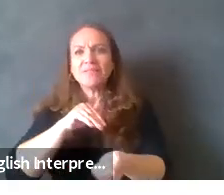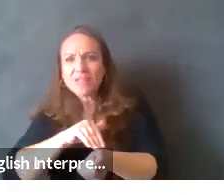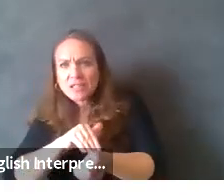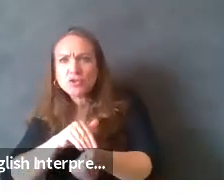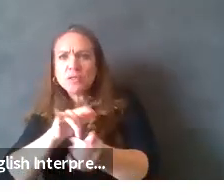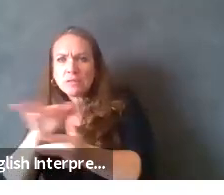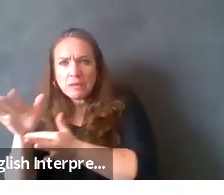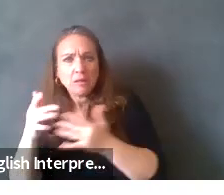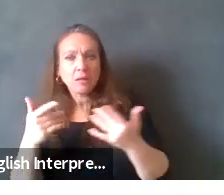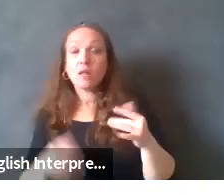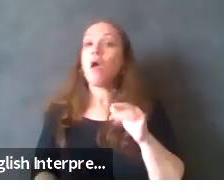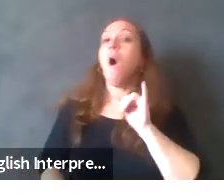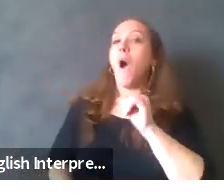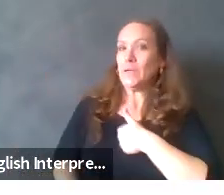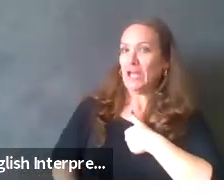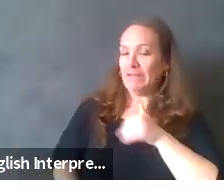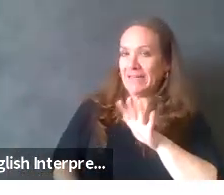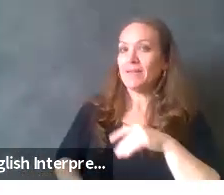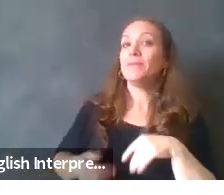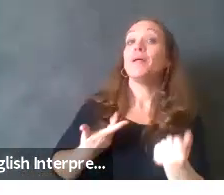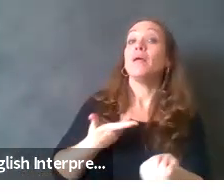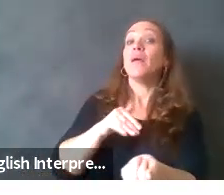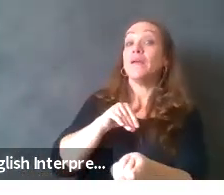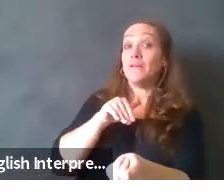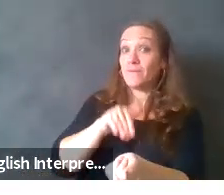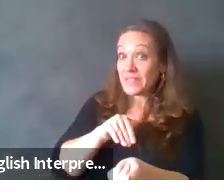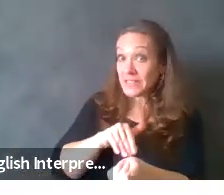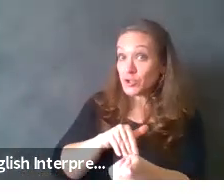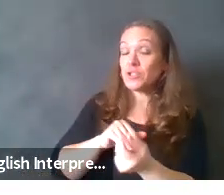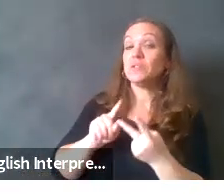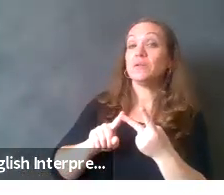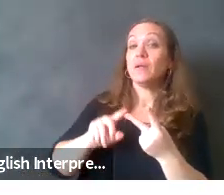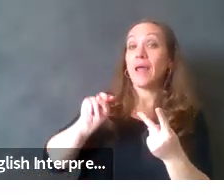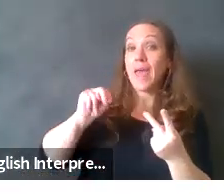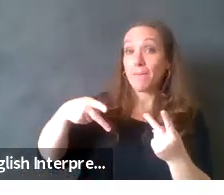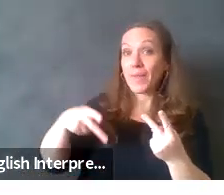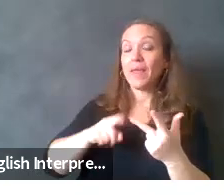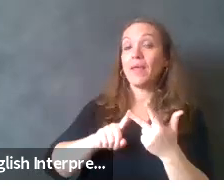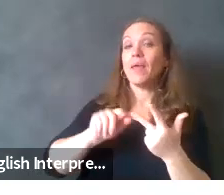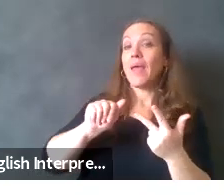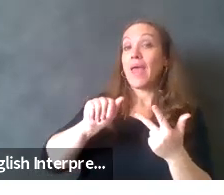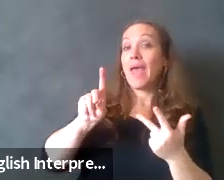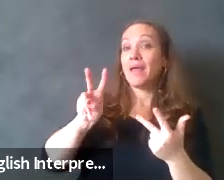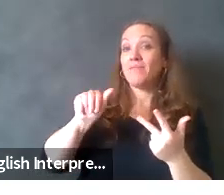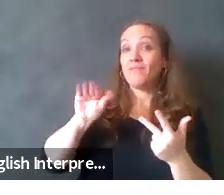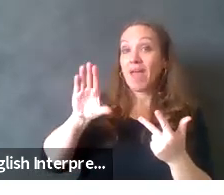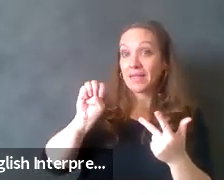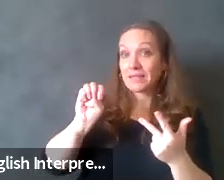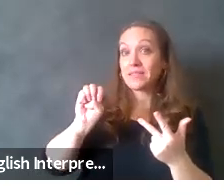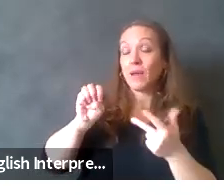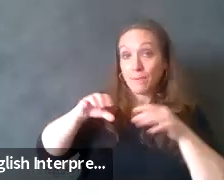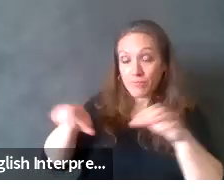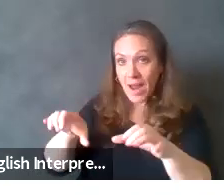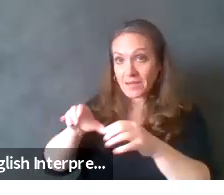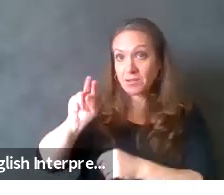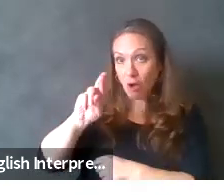what? Oh, I'm sorry. Physicians, nurse practitioners, advanced practice RNs,